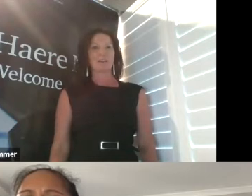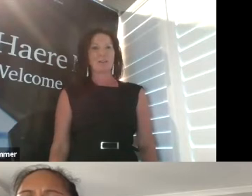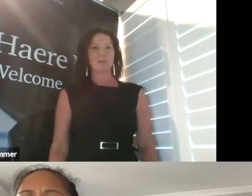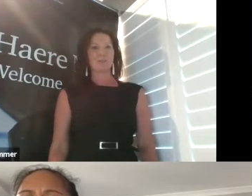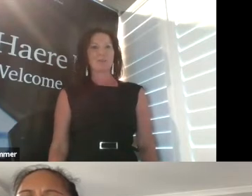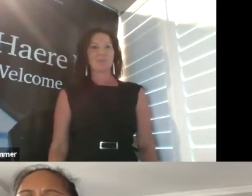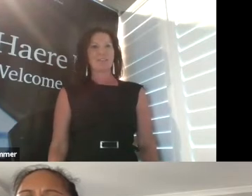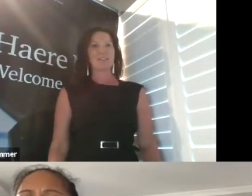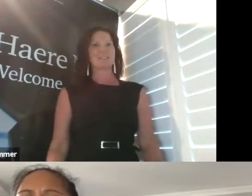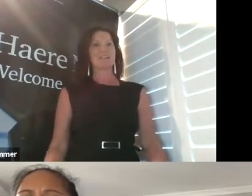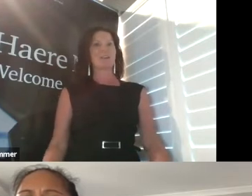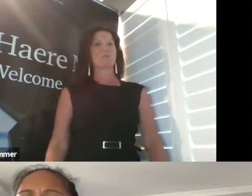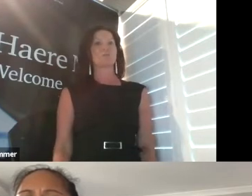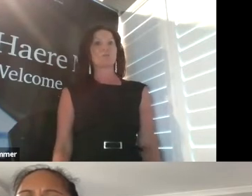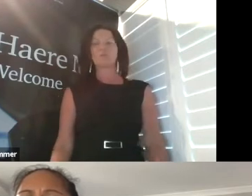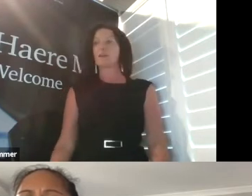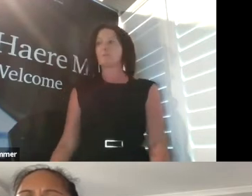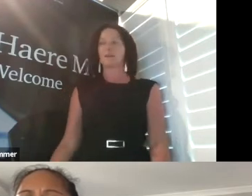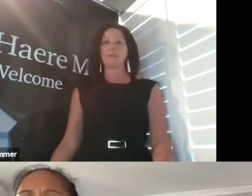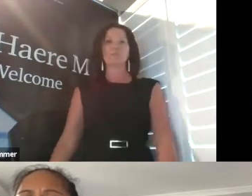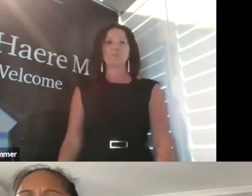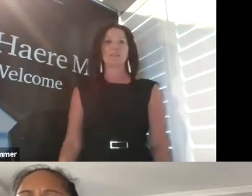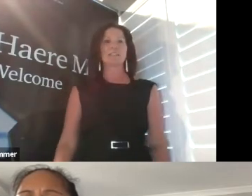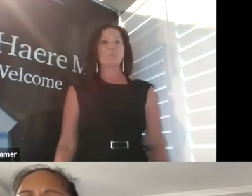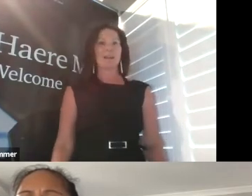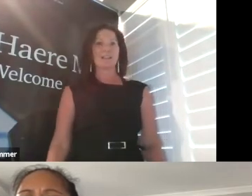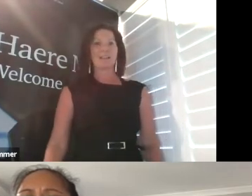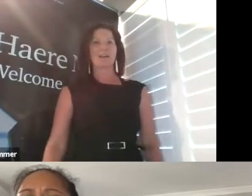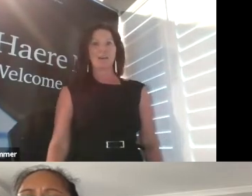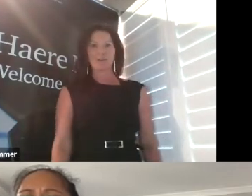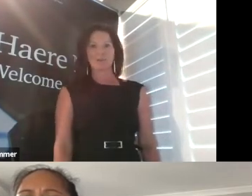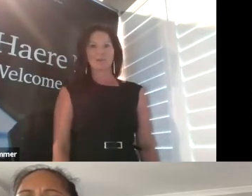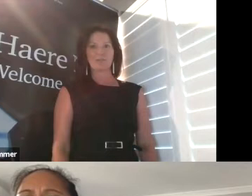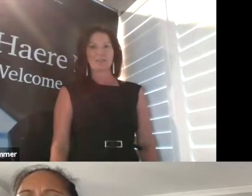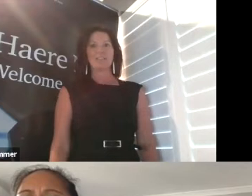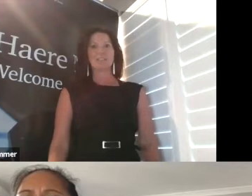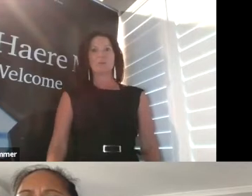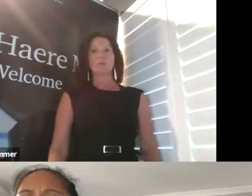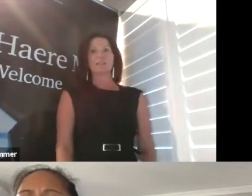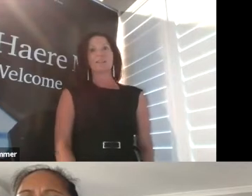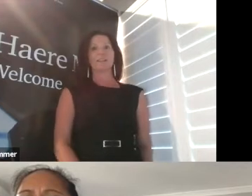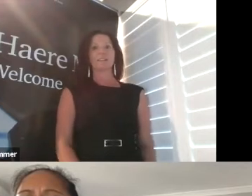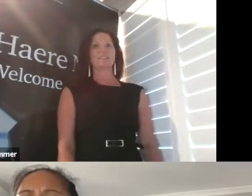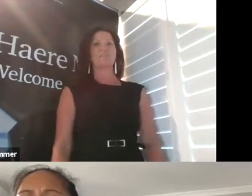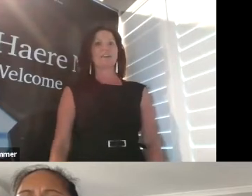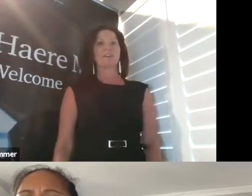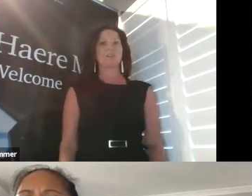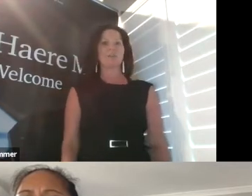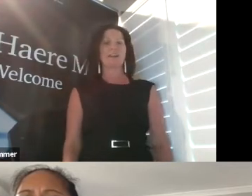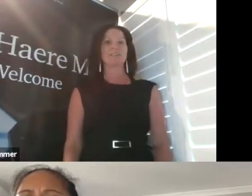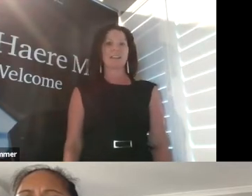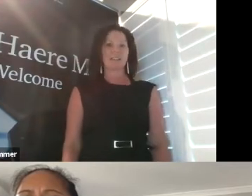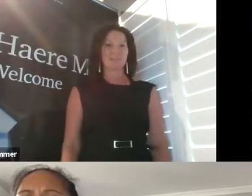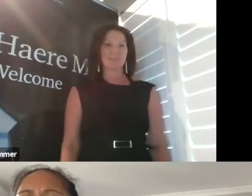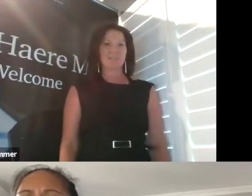te whānau. Ki te taha o toku māma no Ngāti Pākehā a hau, I tipu aki ia I te